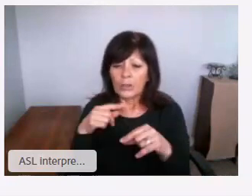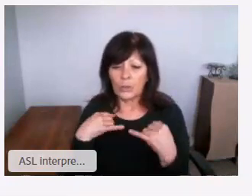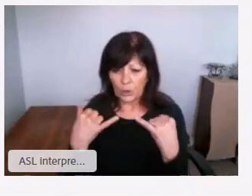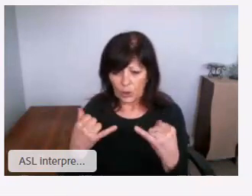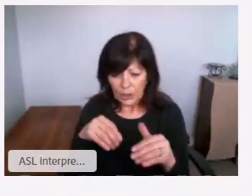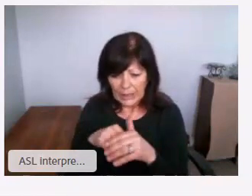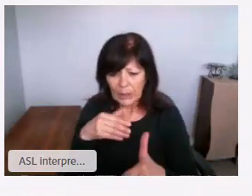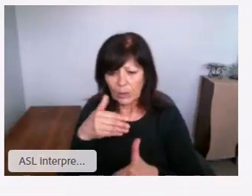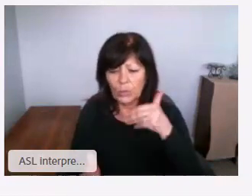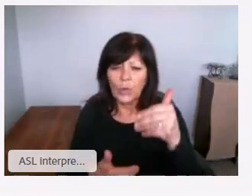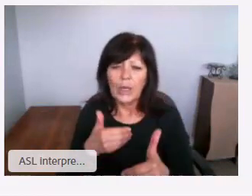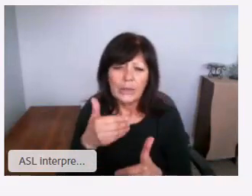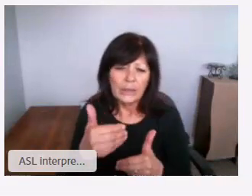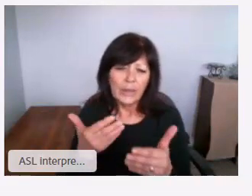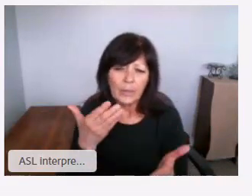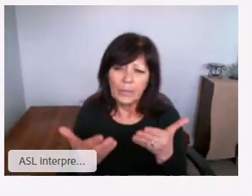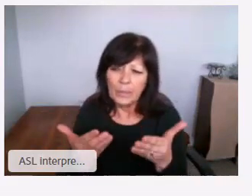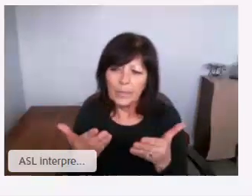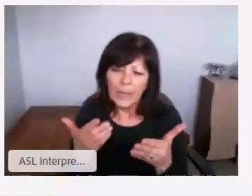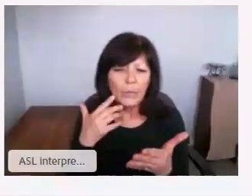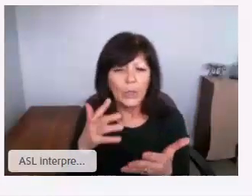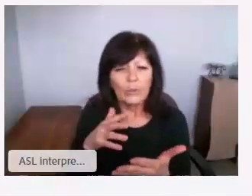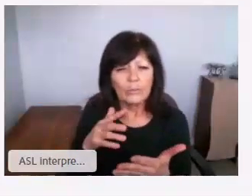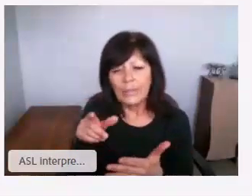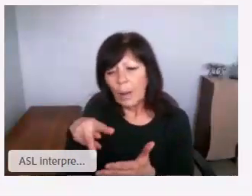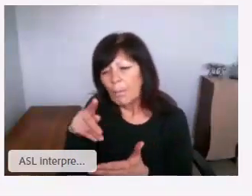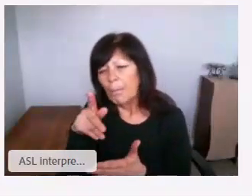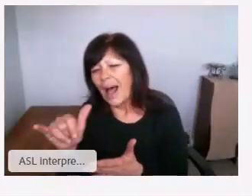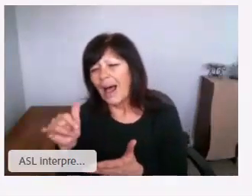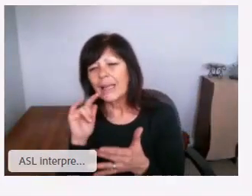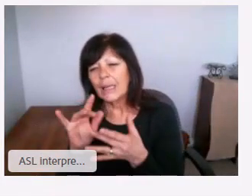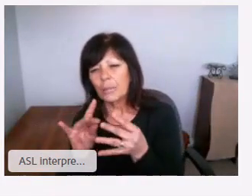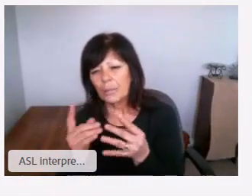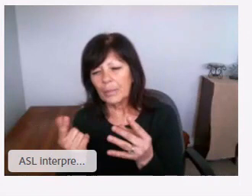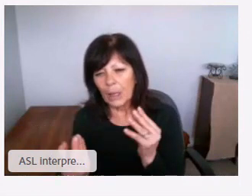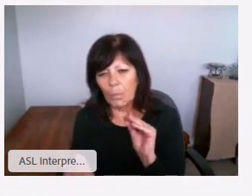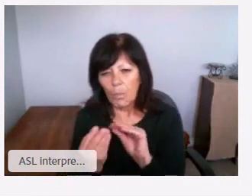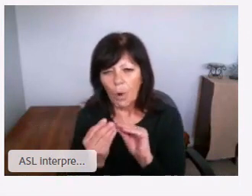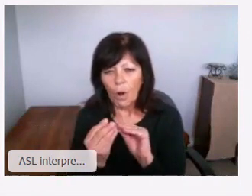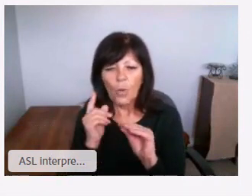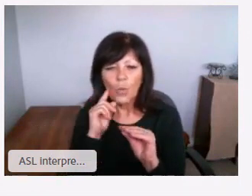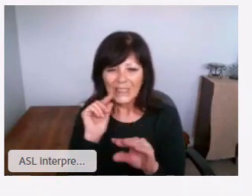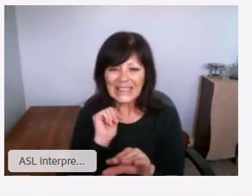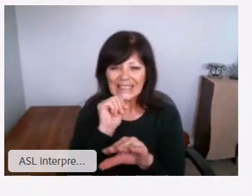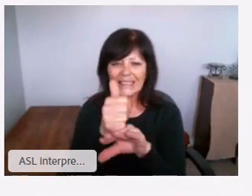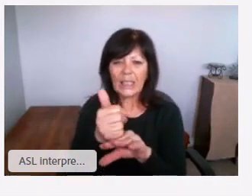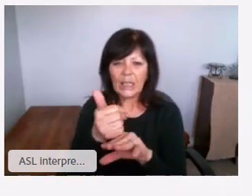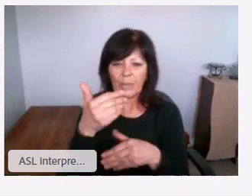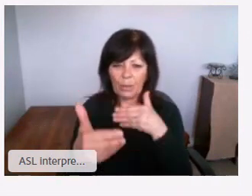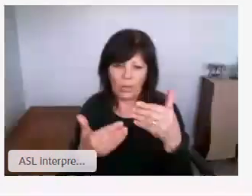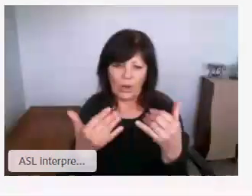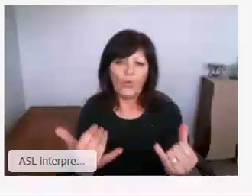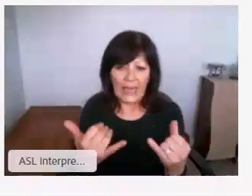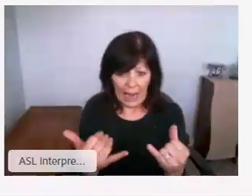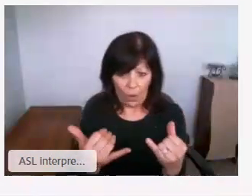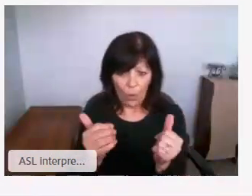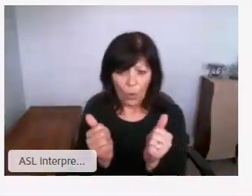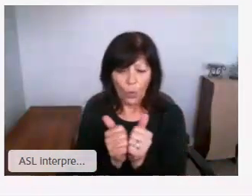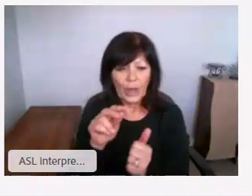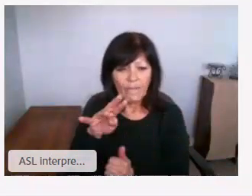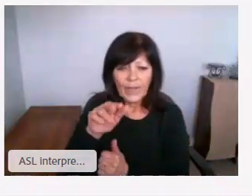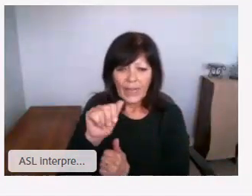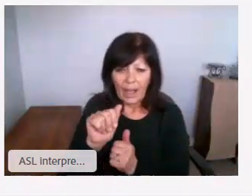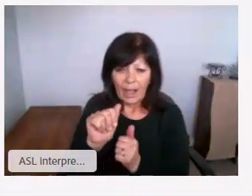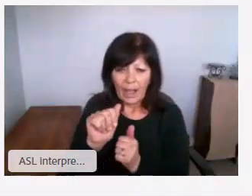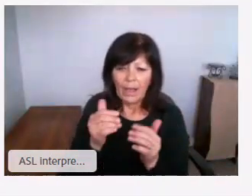and Polly, maybe you can talk a little bit more about it, and she had mentioned it though, of we're setting up that process right now with VIA through